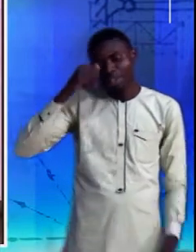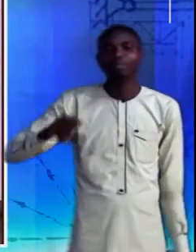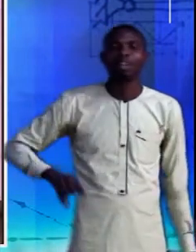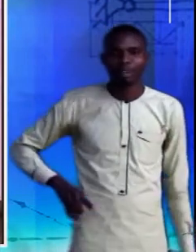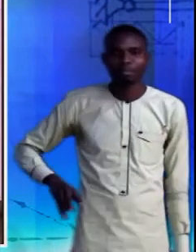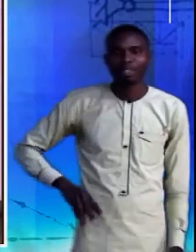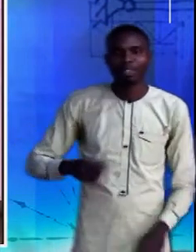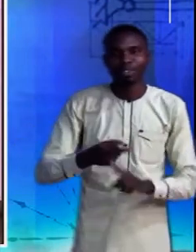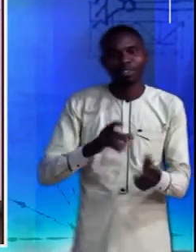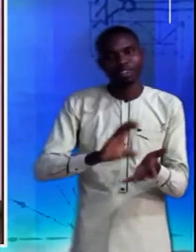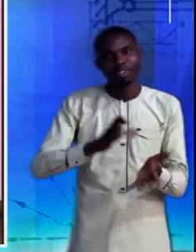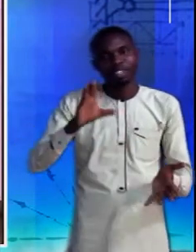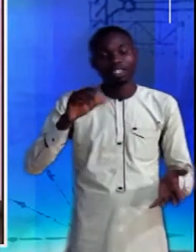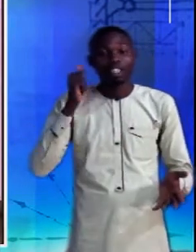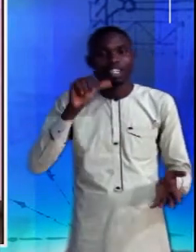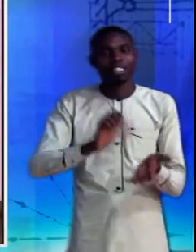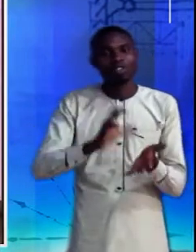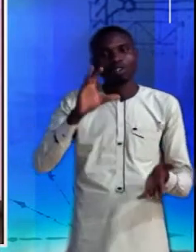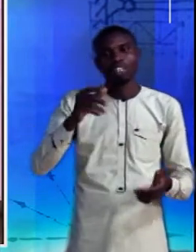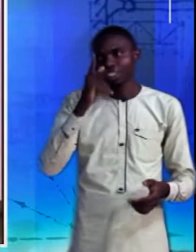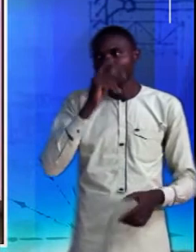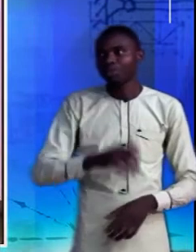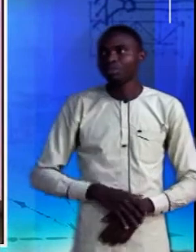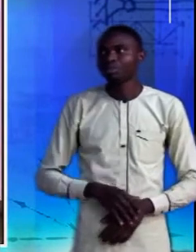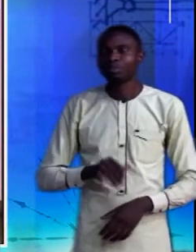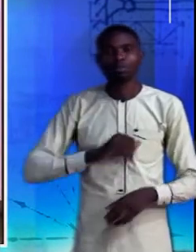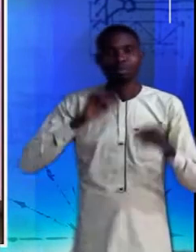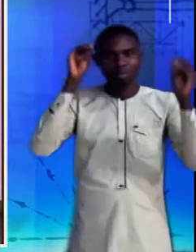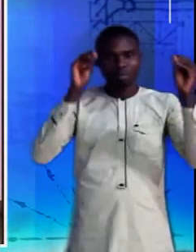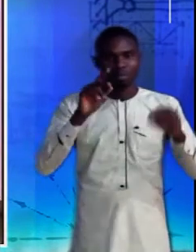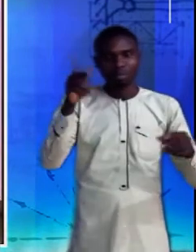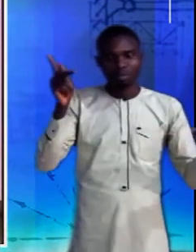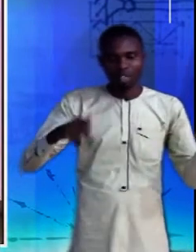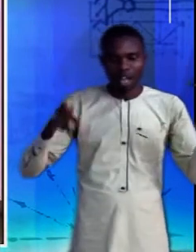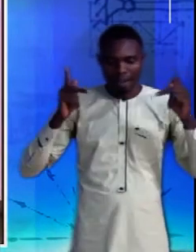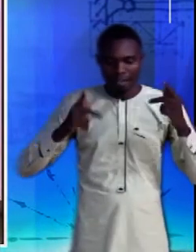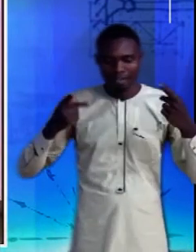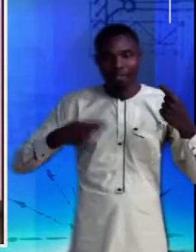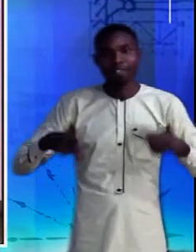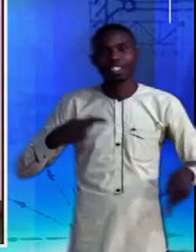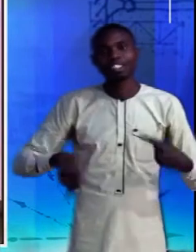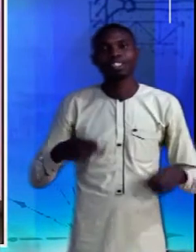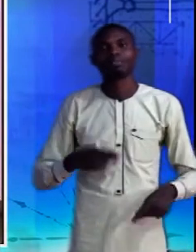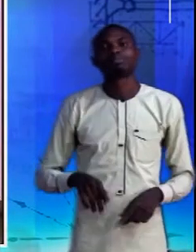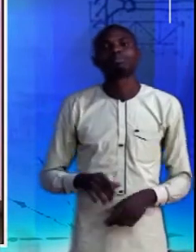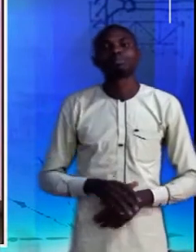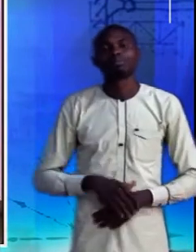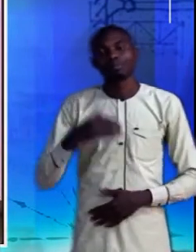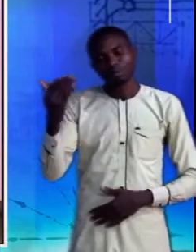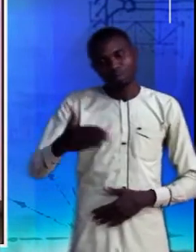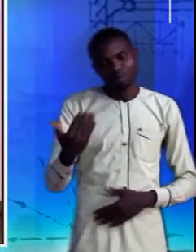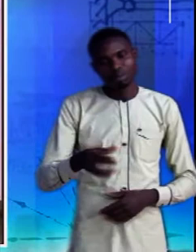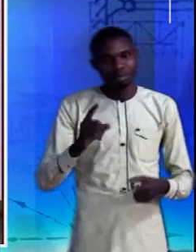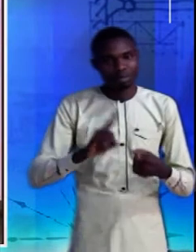Kebbi. I'm also really welcomes you to these e-learning tutorials which